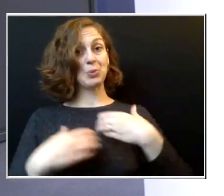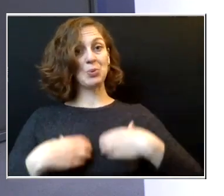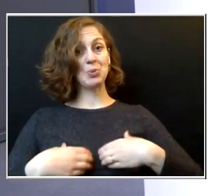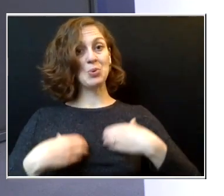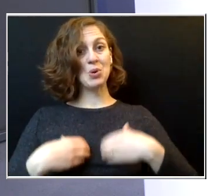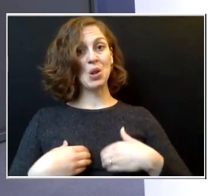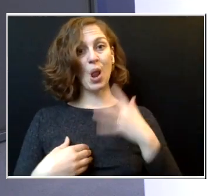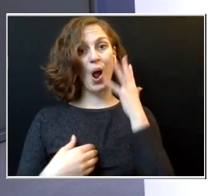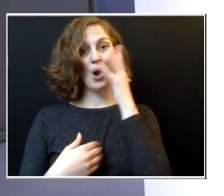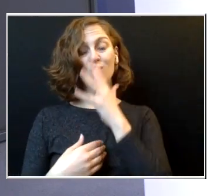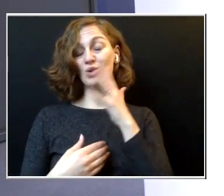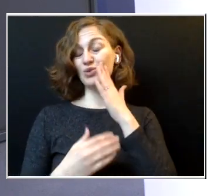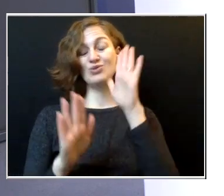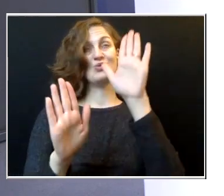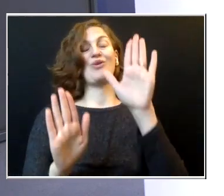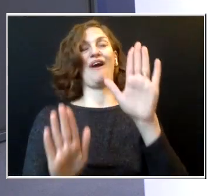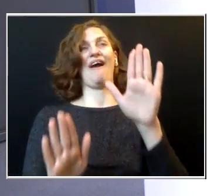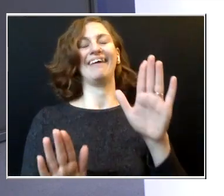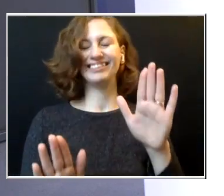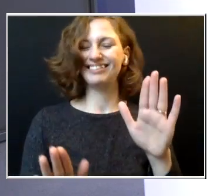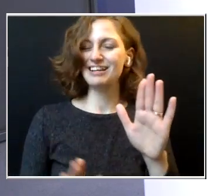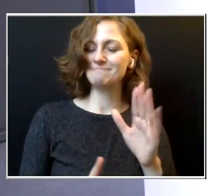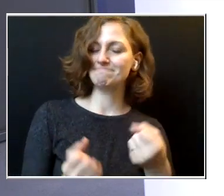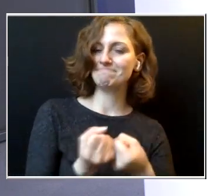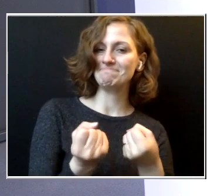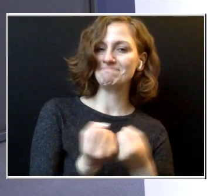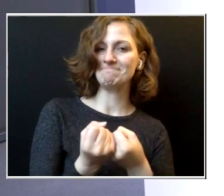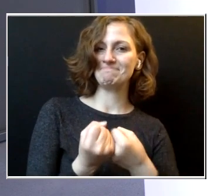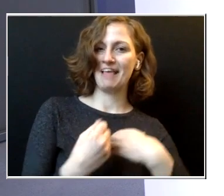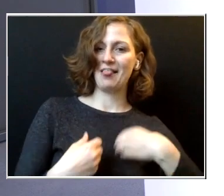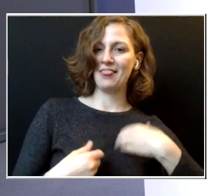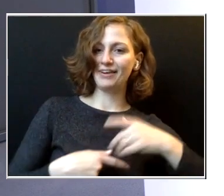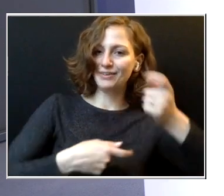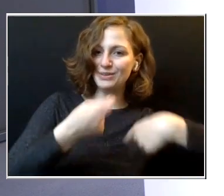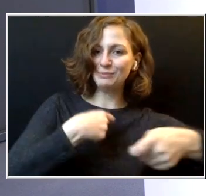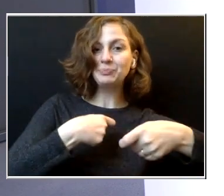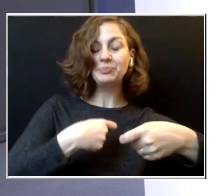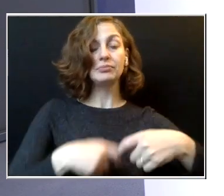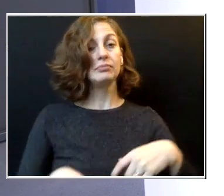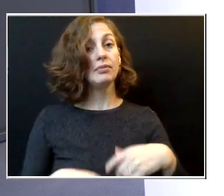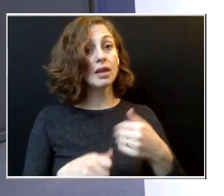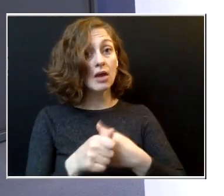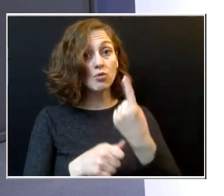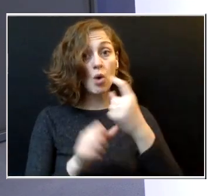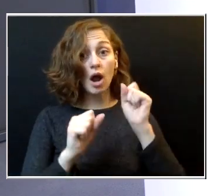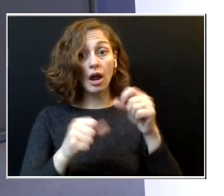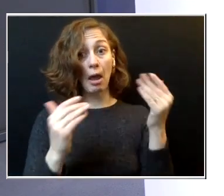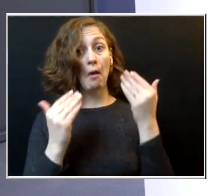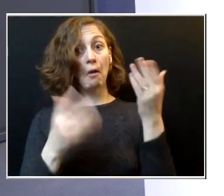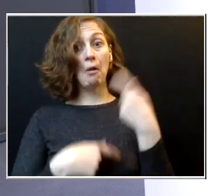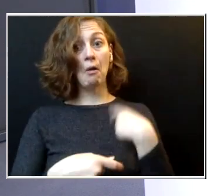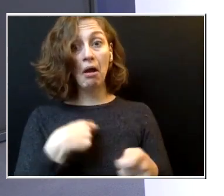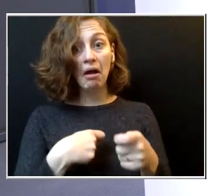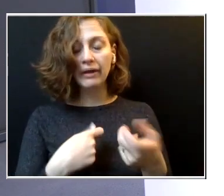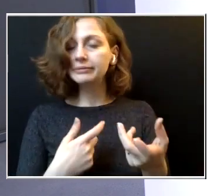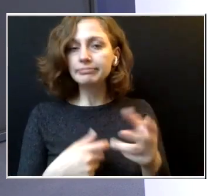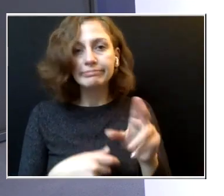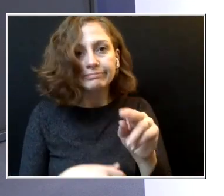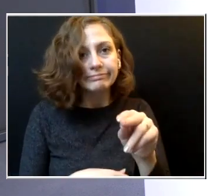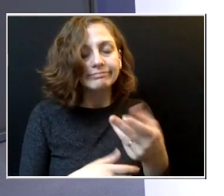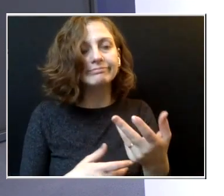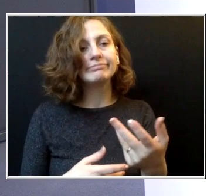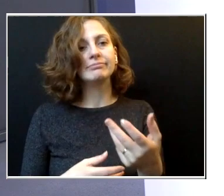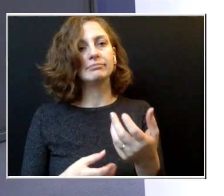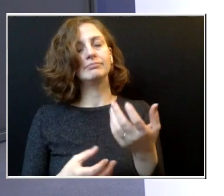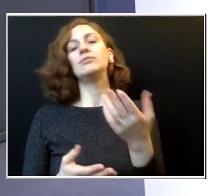that. All right, but not everyone can get a lung transplant. So then that's a challenge, because people with underlying disease, or they've had some